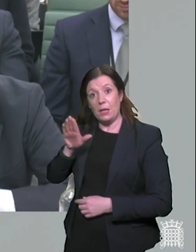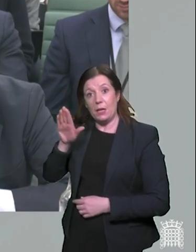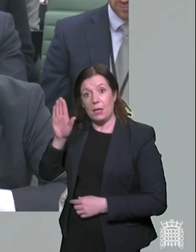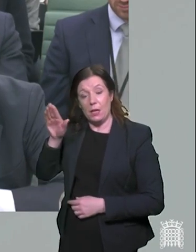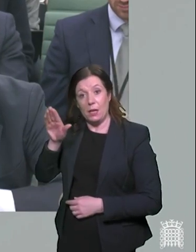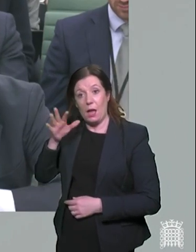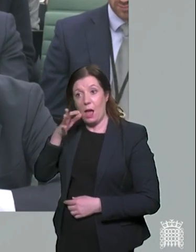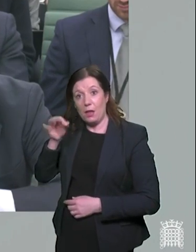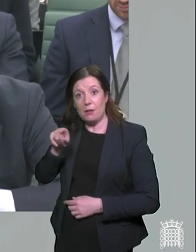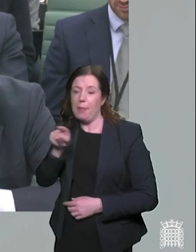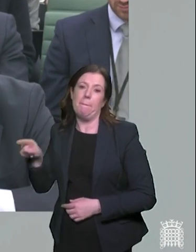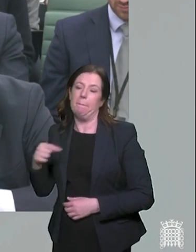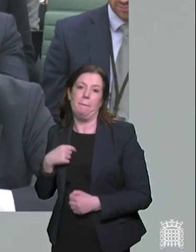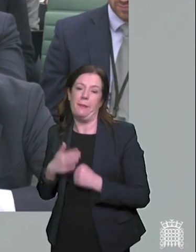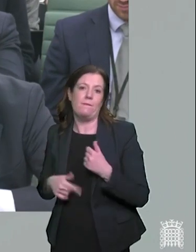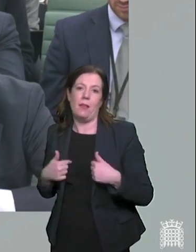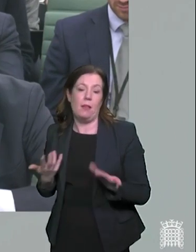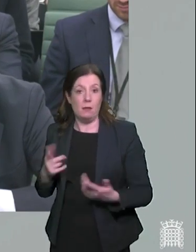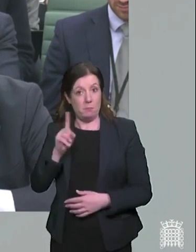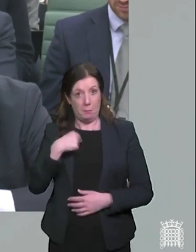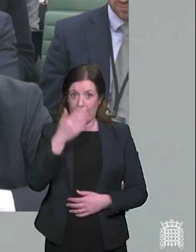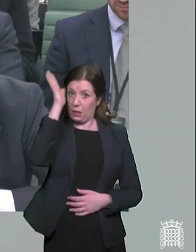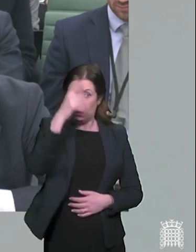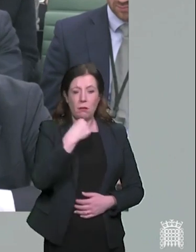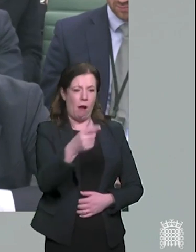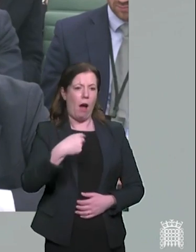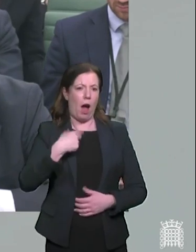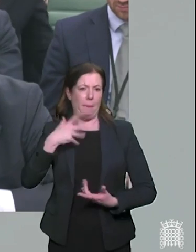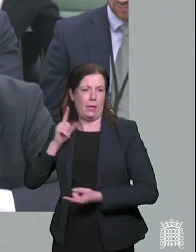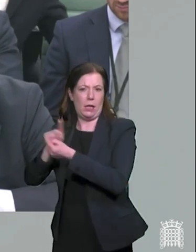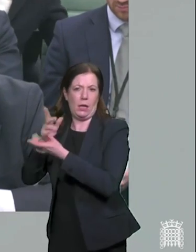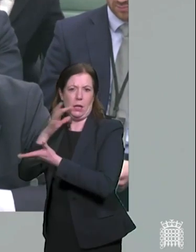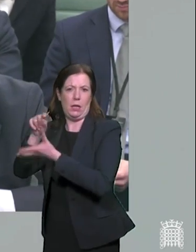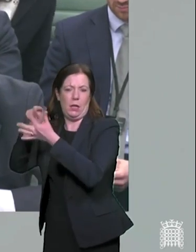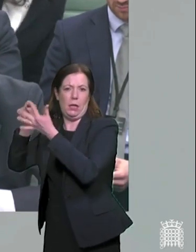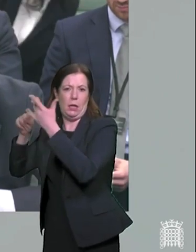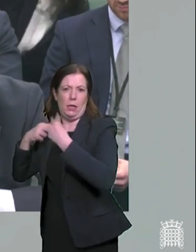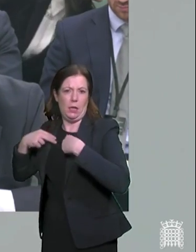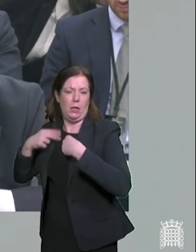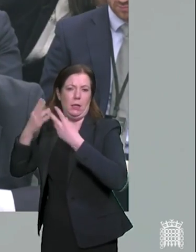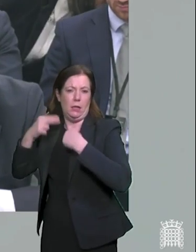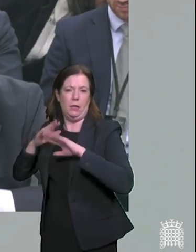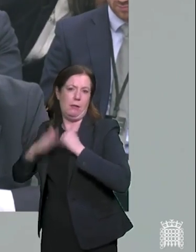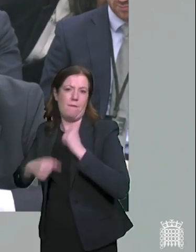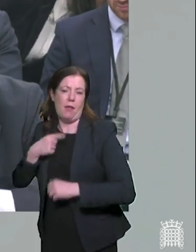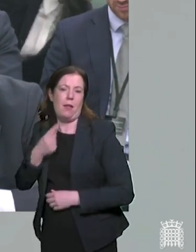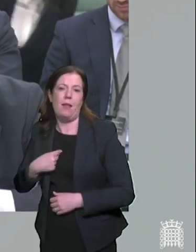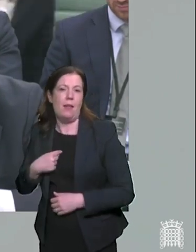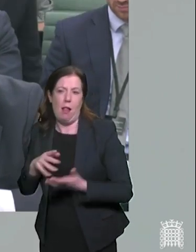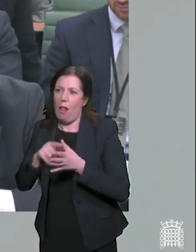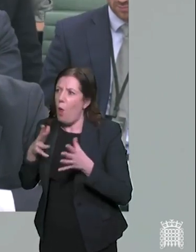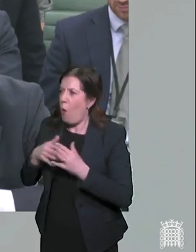from them, nor did I claim that I had. I don't think I claimed at any stage that I'd received assurances from law officers